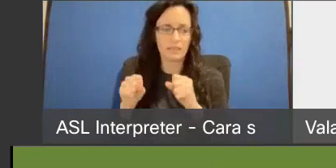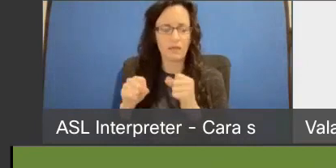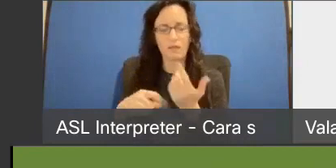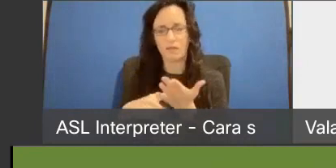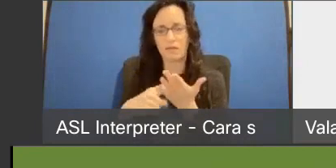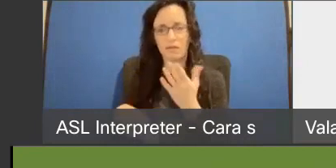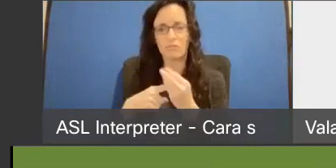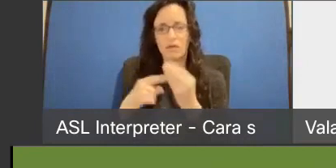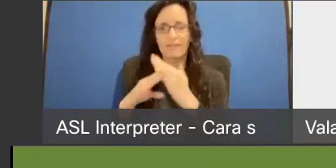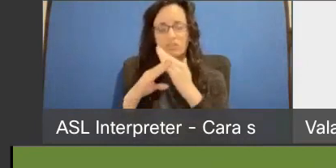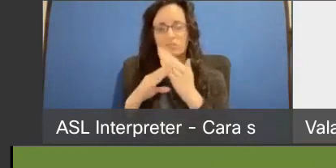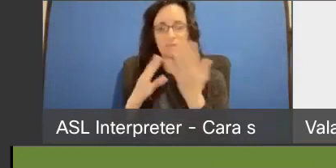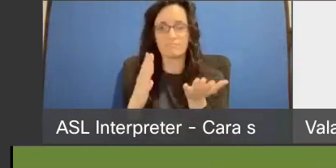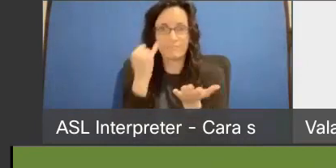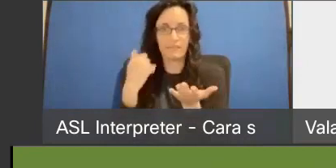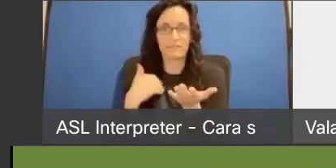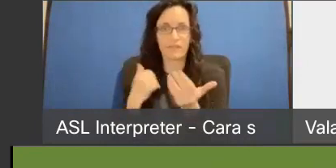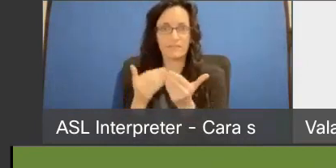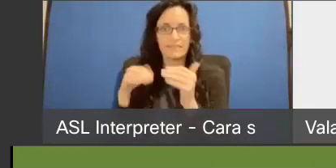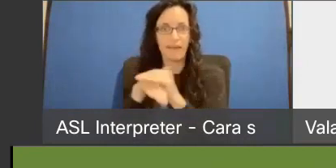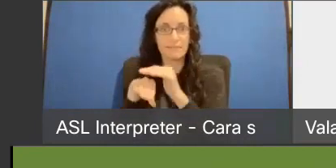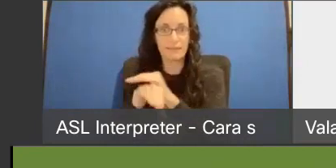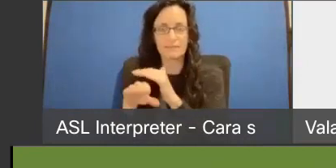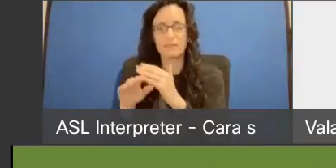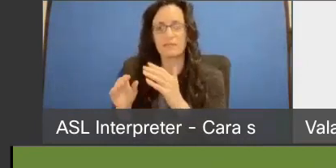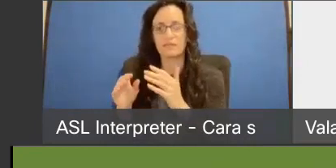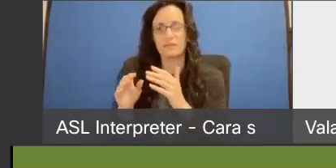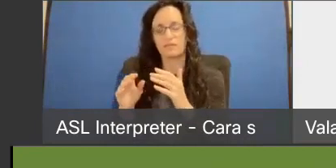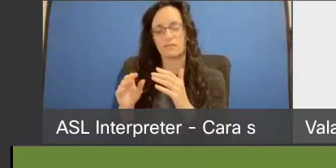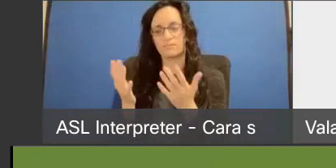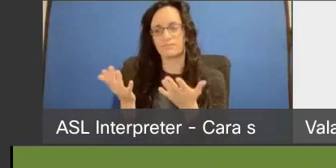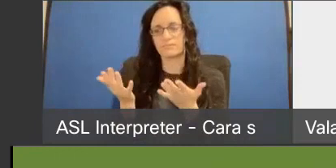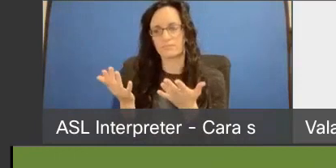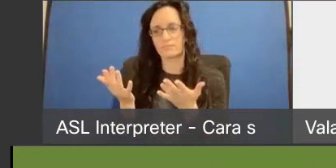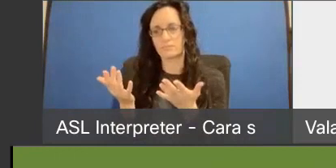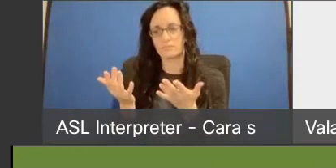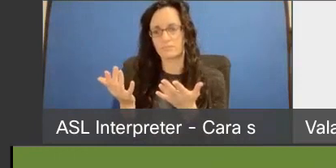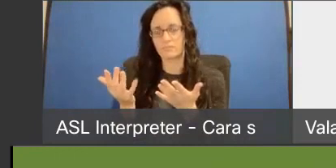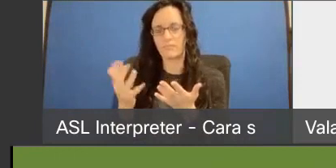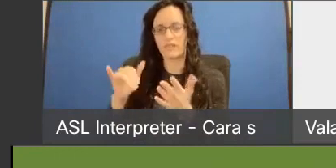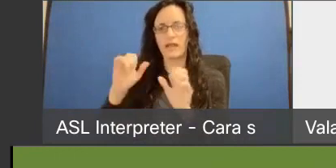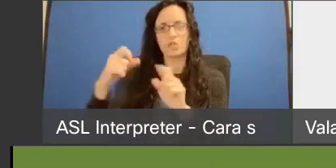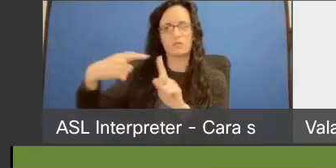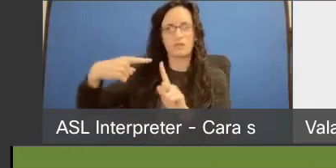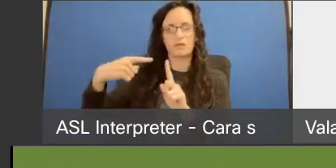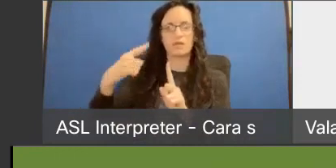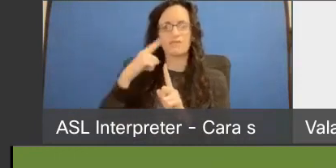if people have the easy access is the point to those kinds of things that could facilitate someone who's in that crisis to acting on those.